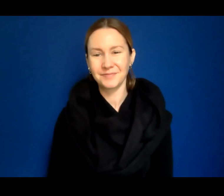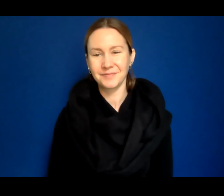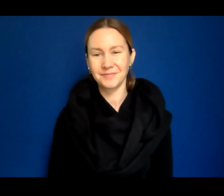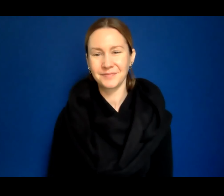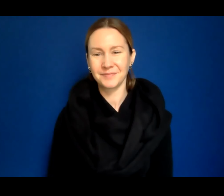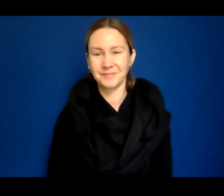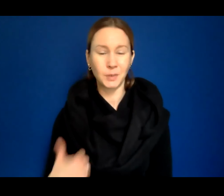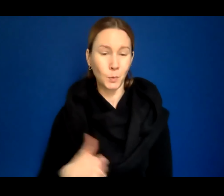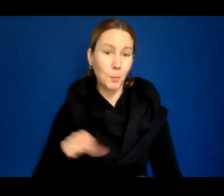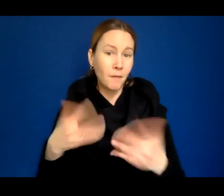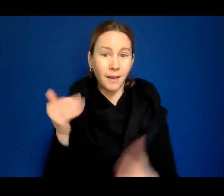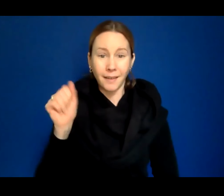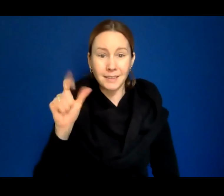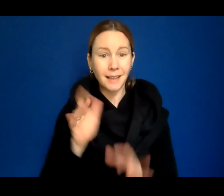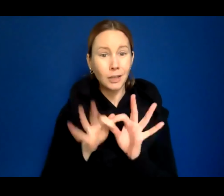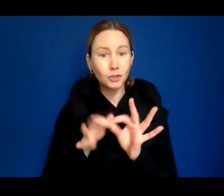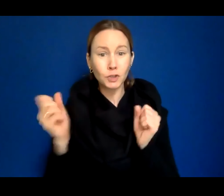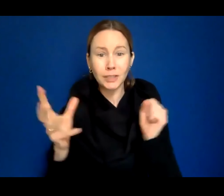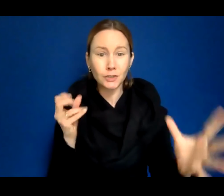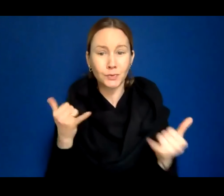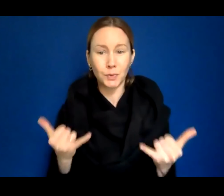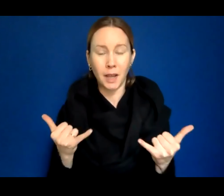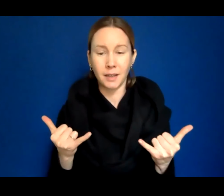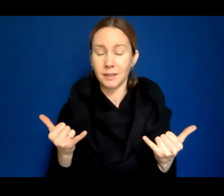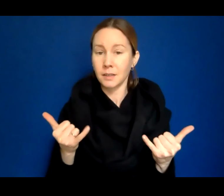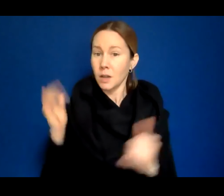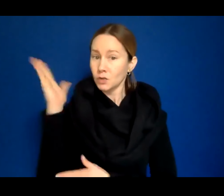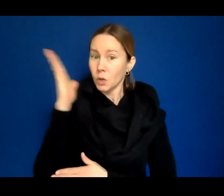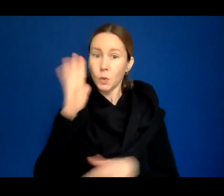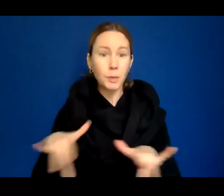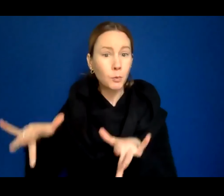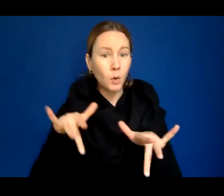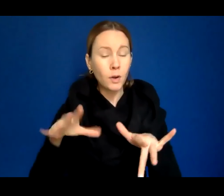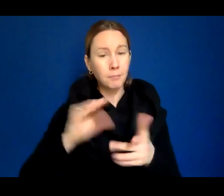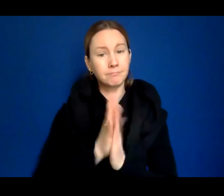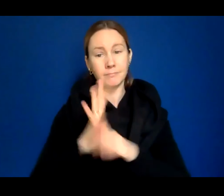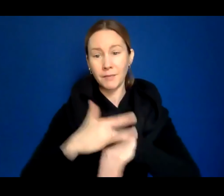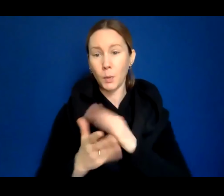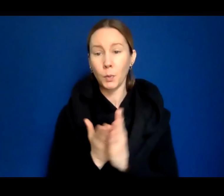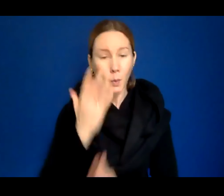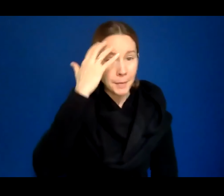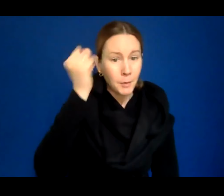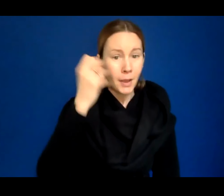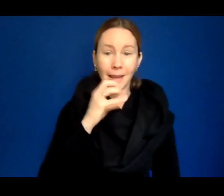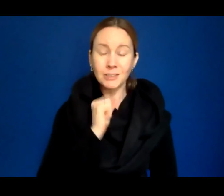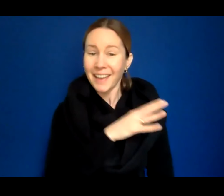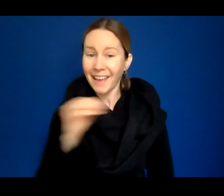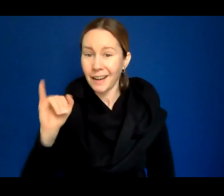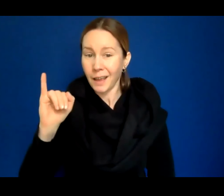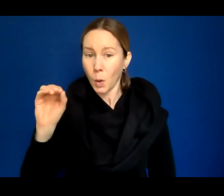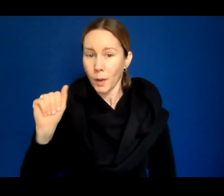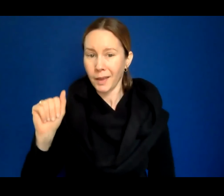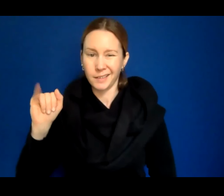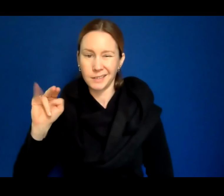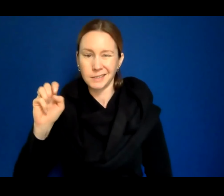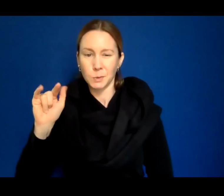Language interpretation today. This talk is being recorded and will be available on the Memory and Aging and the Institute on Aging